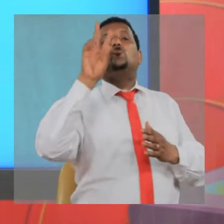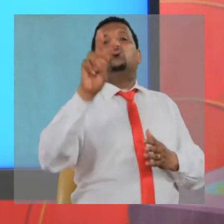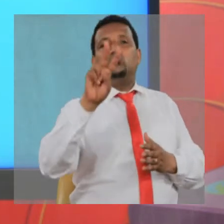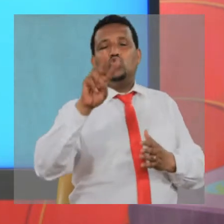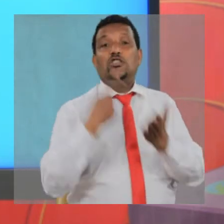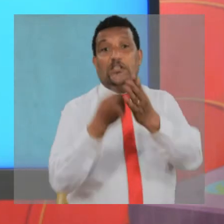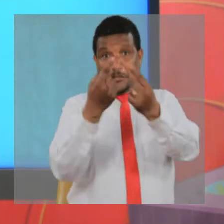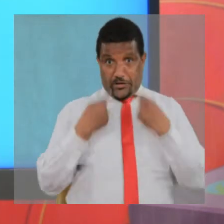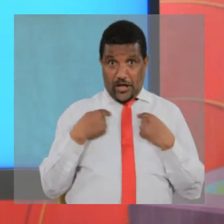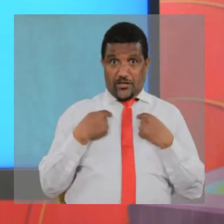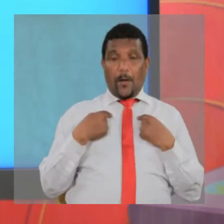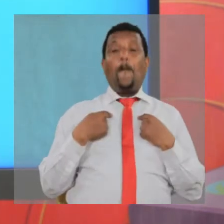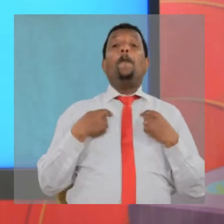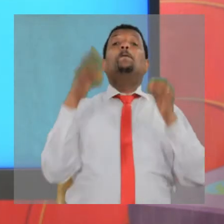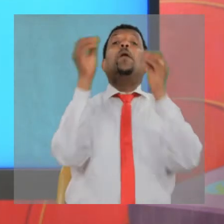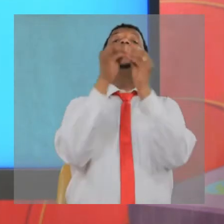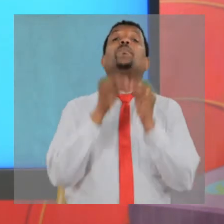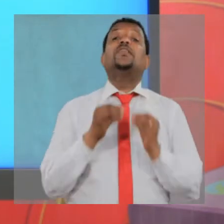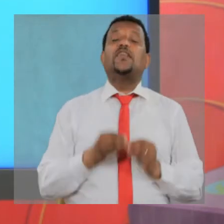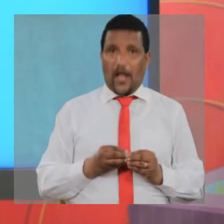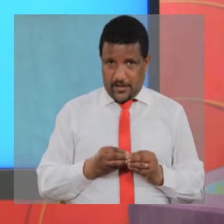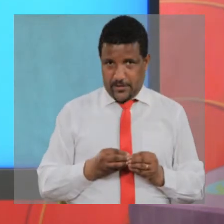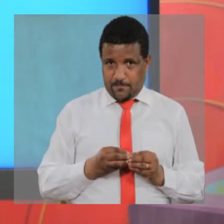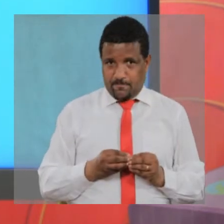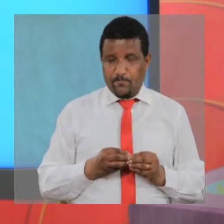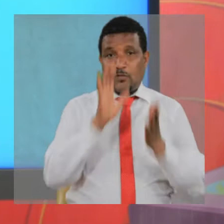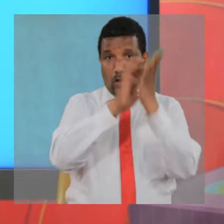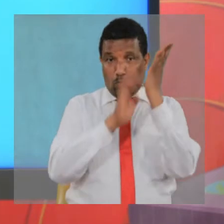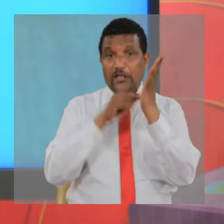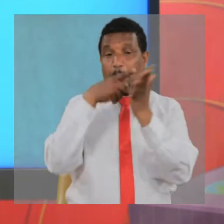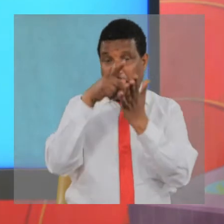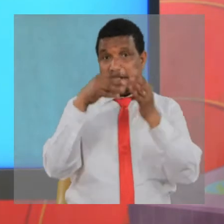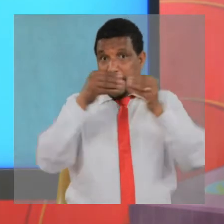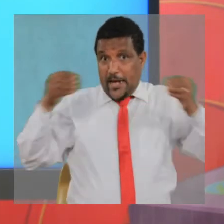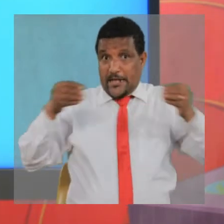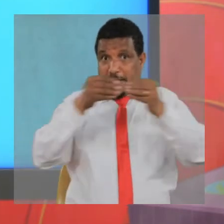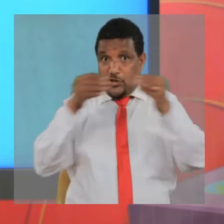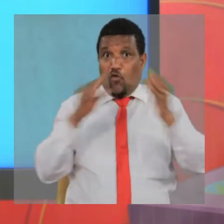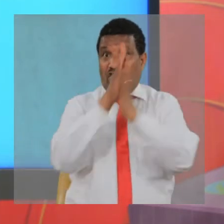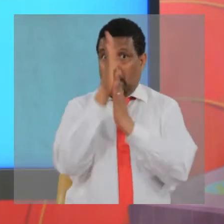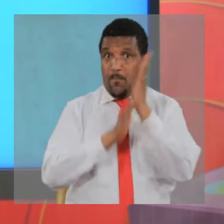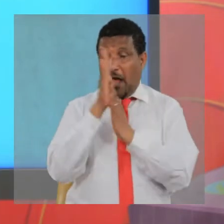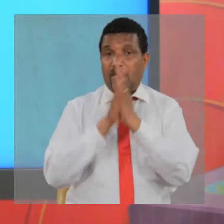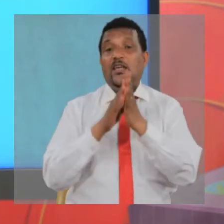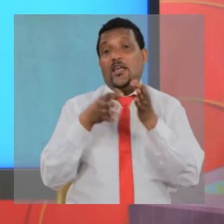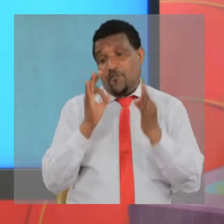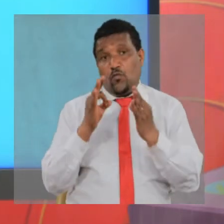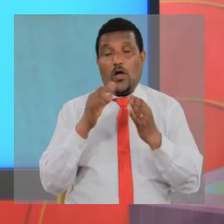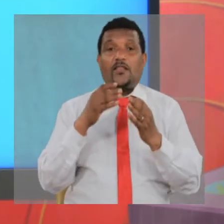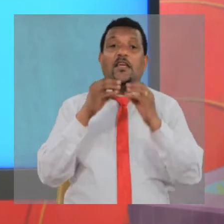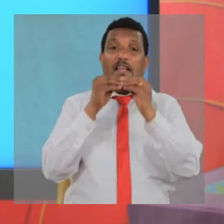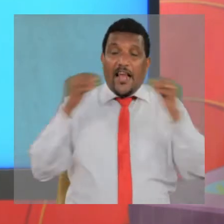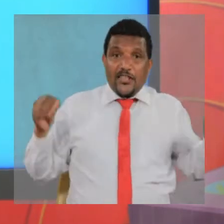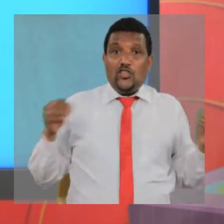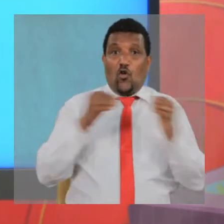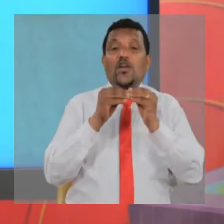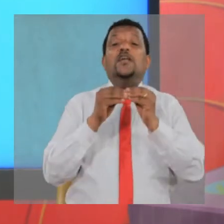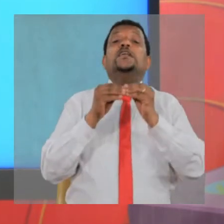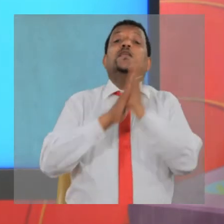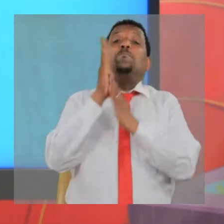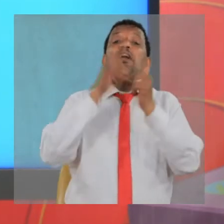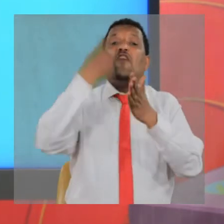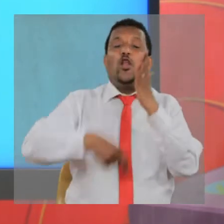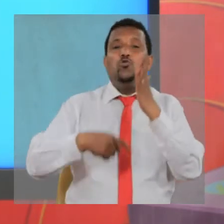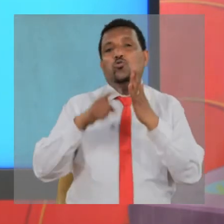tells us mathematically, after calculating the price elasticity of demand, if you got elasticity of demand value that